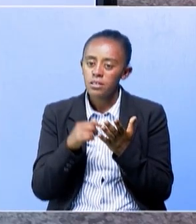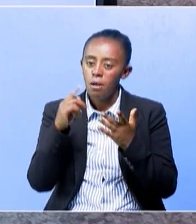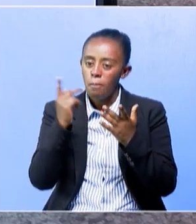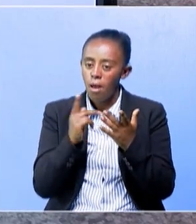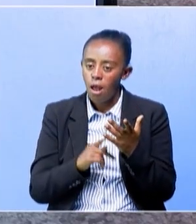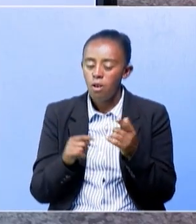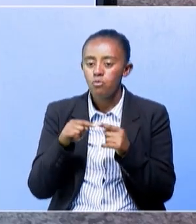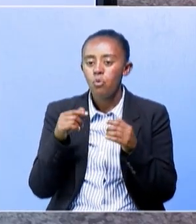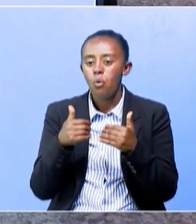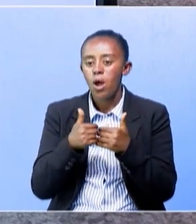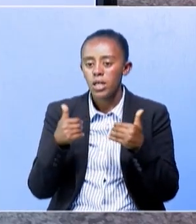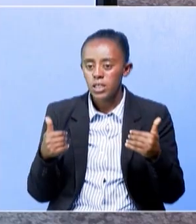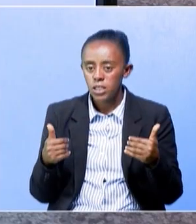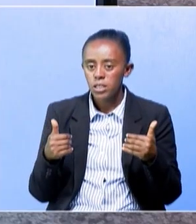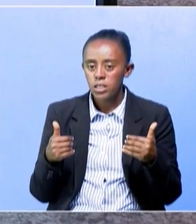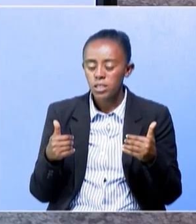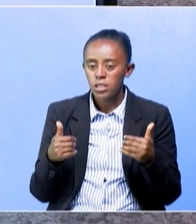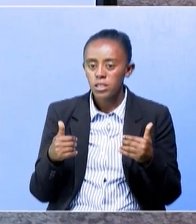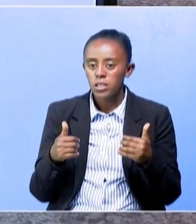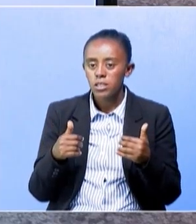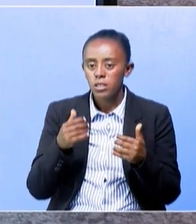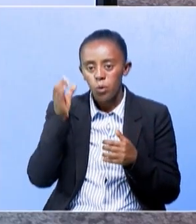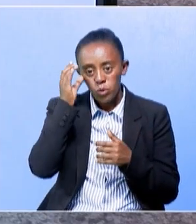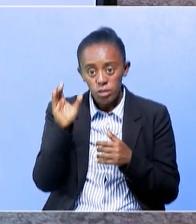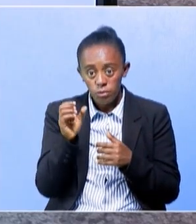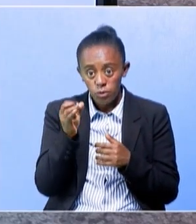going to identify the concepts of